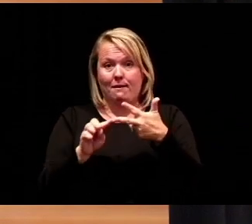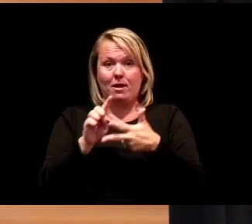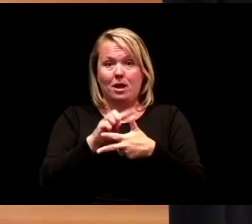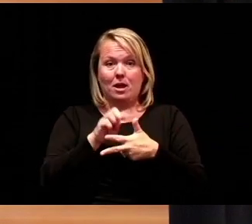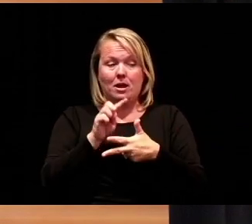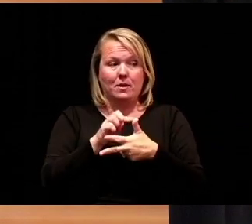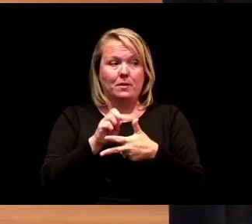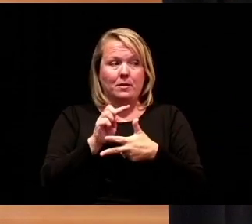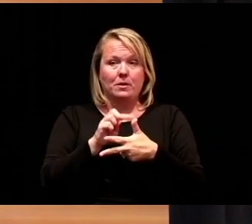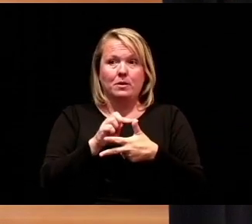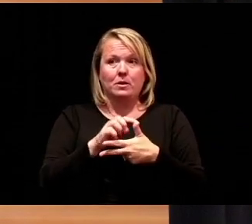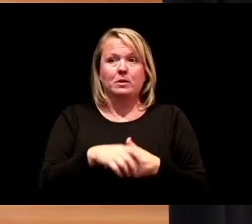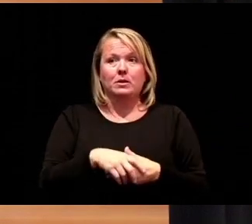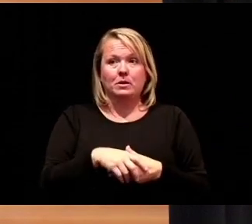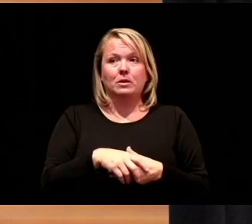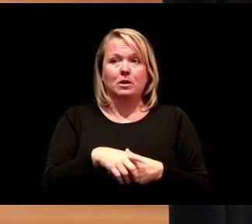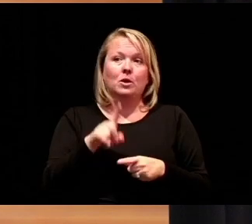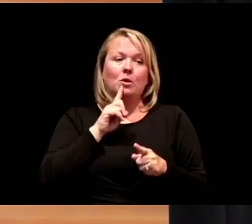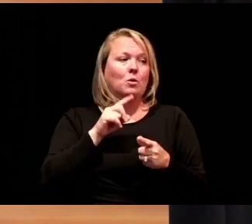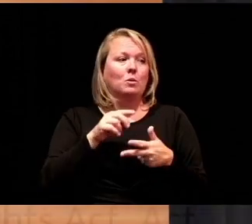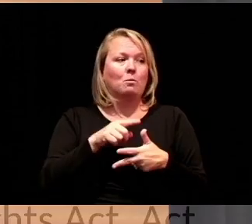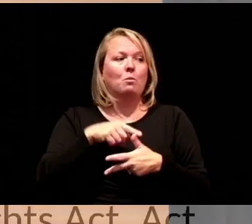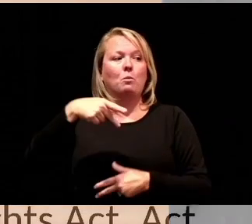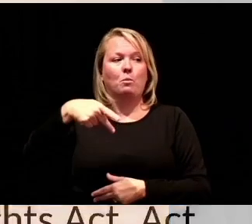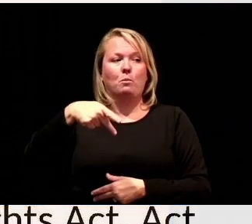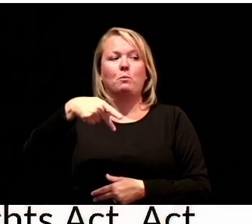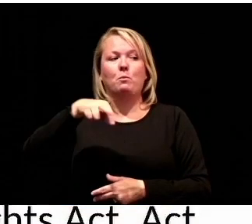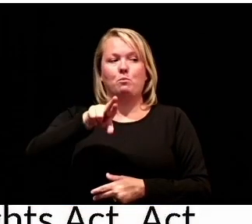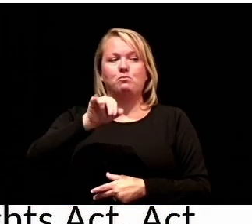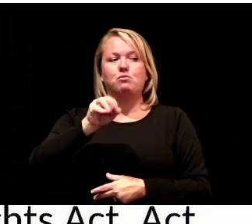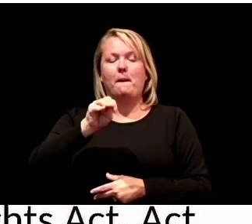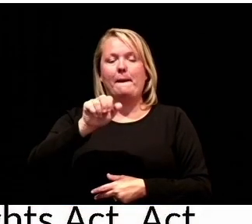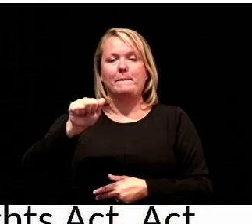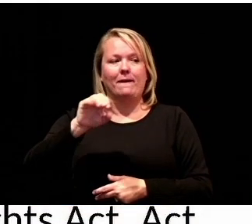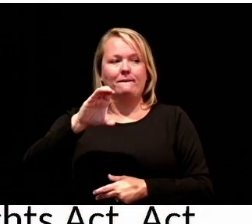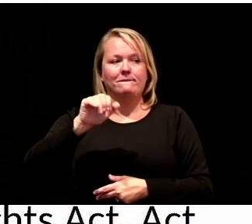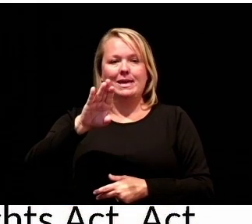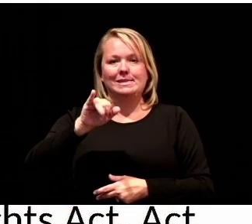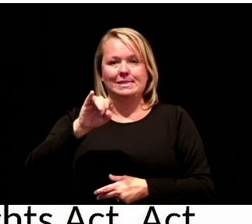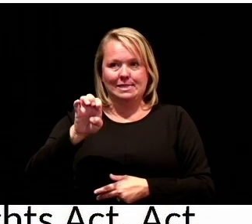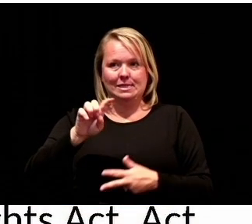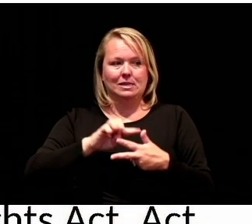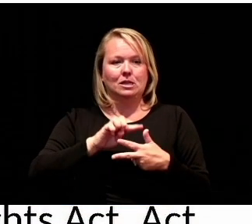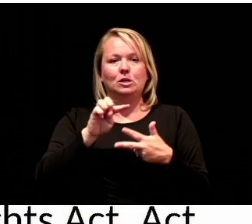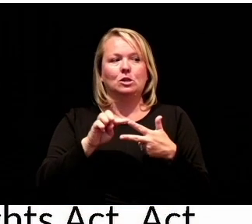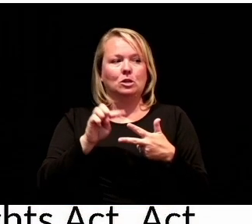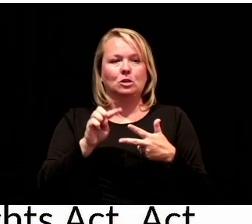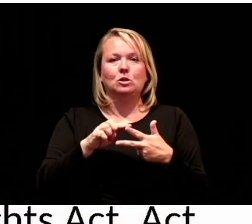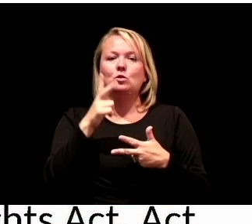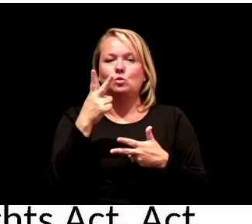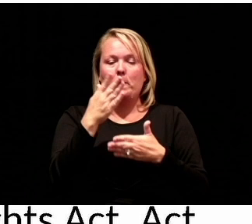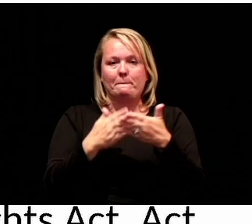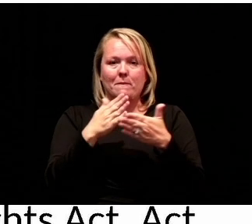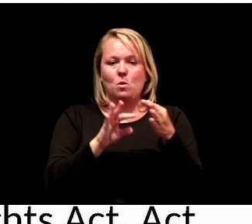like it. Disparate impact is not popular. In Michigan's civil rights laws were passed in 1976. Disparate